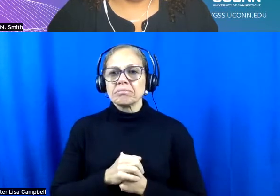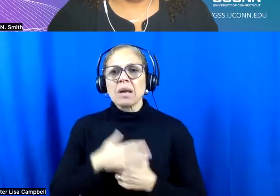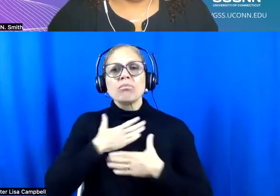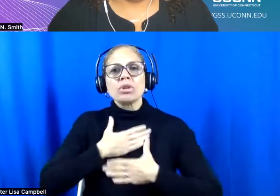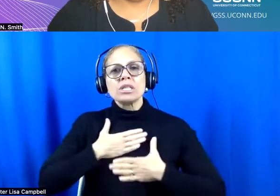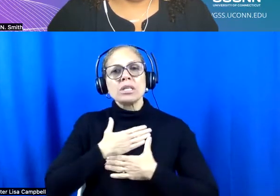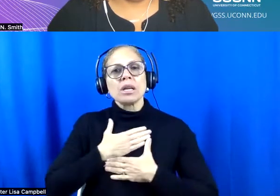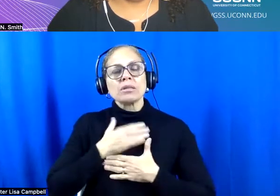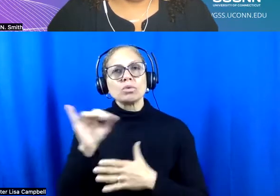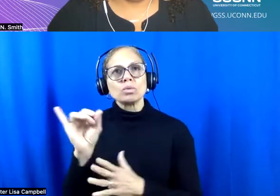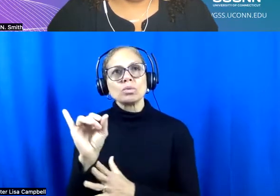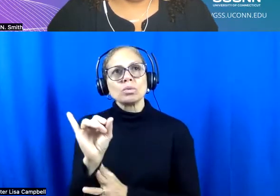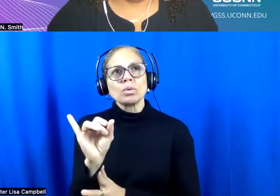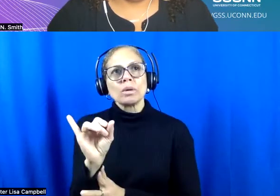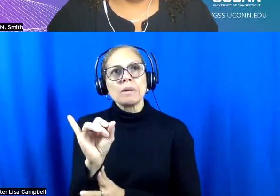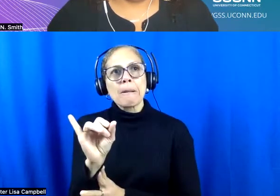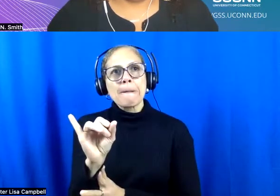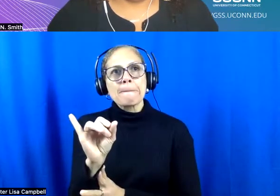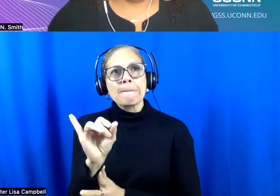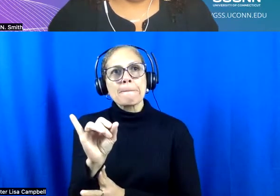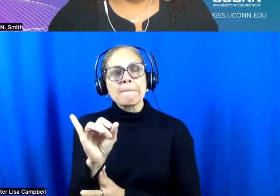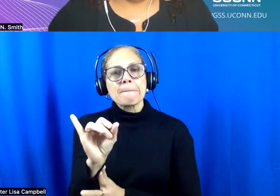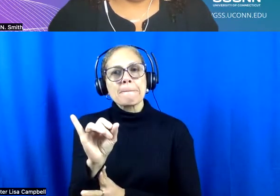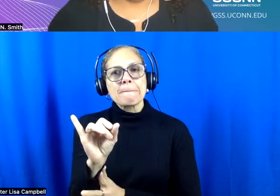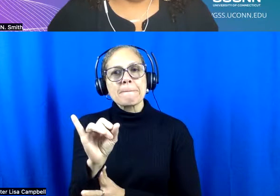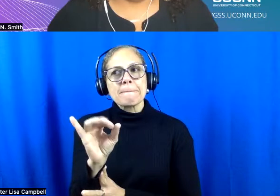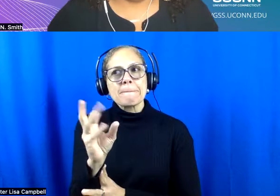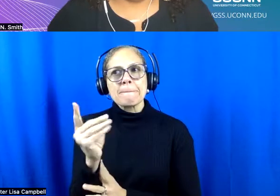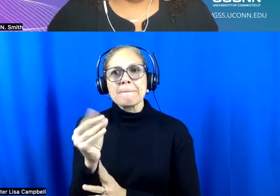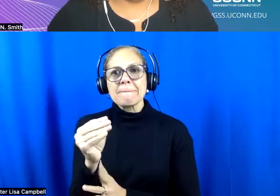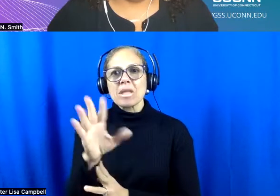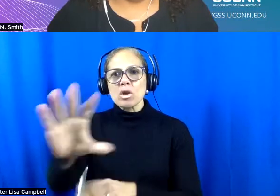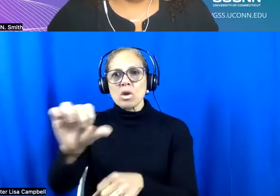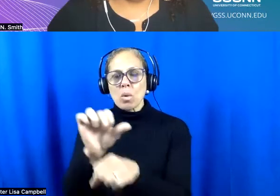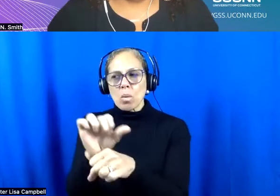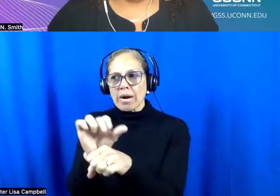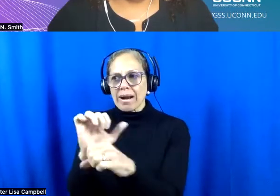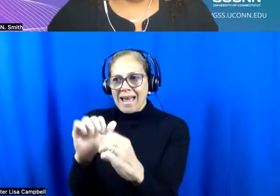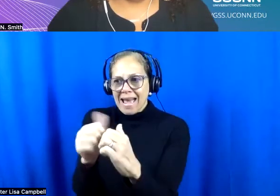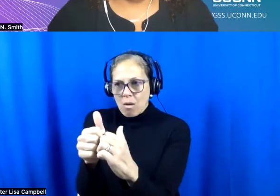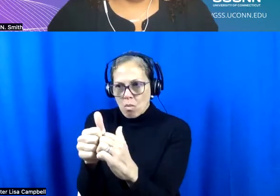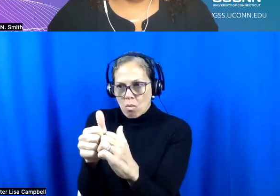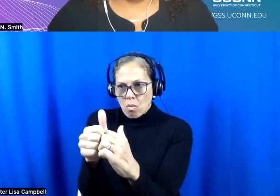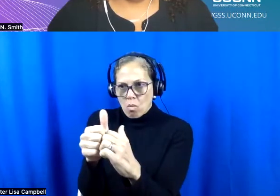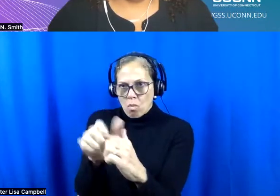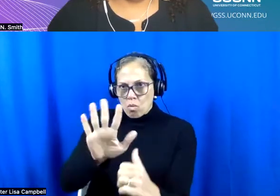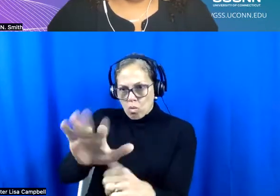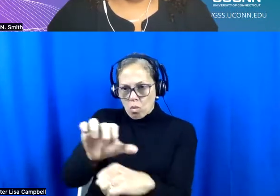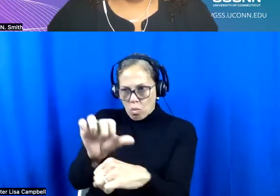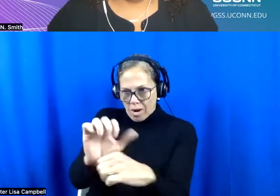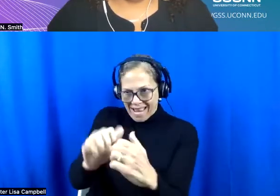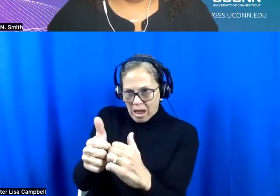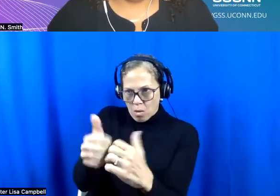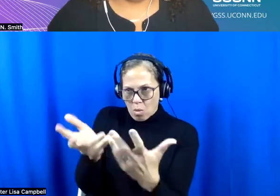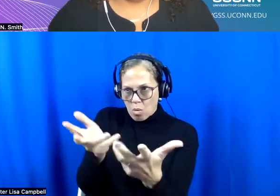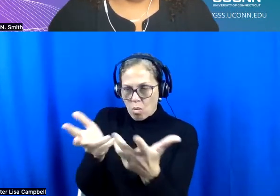thinking about the function of your work and recognizing, which is what we've been talking about, just the